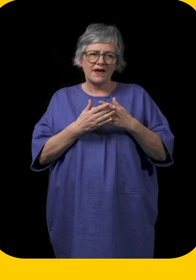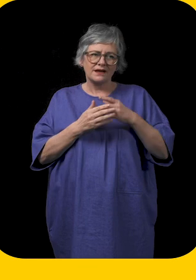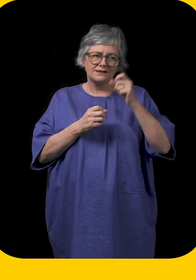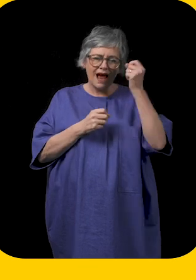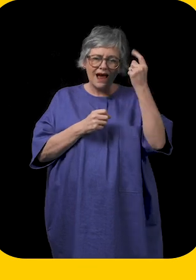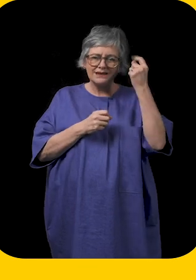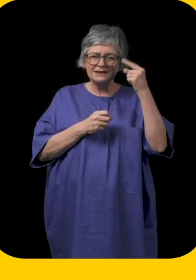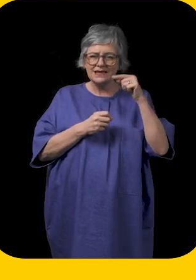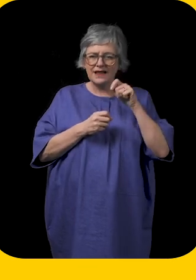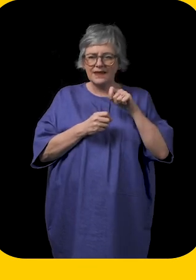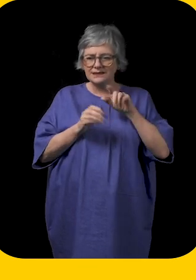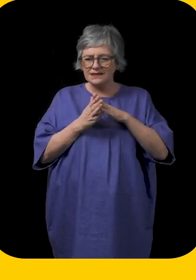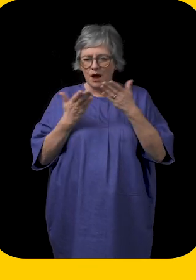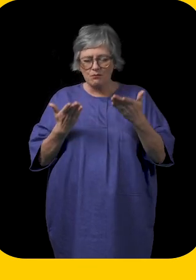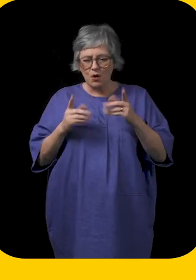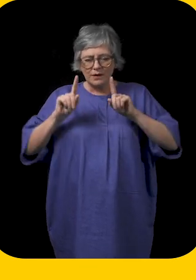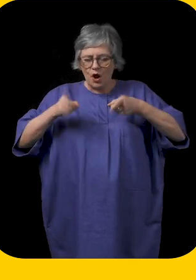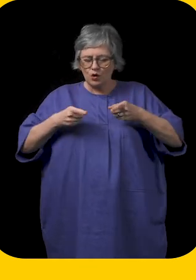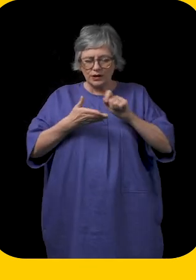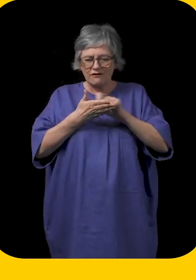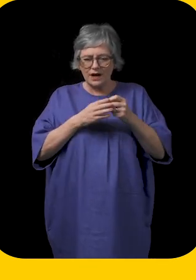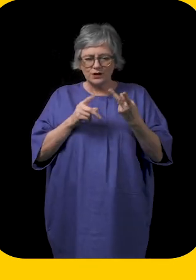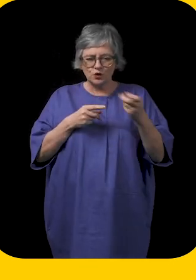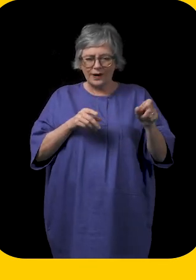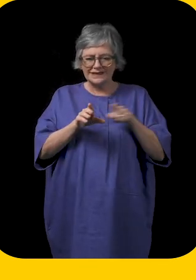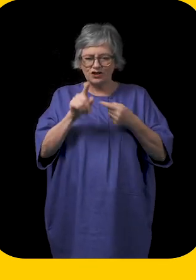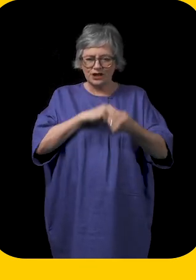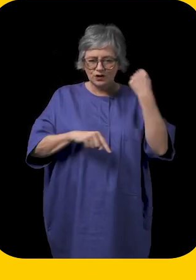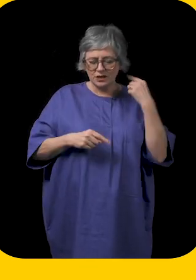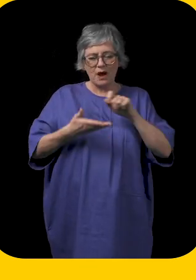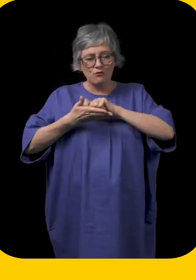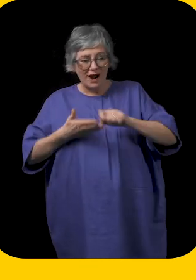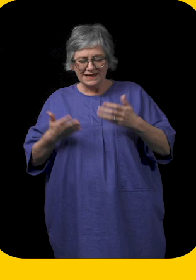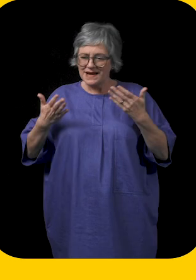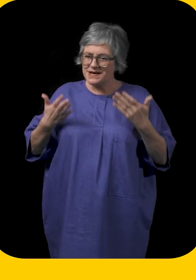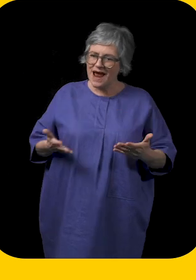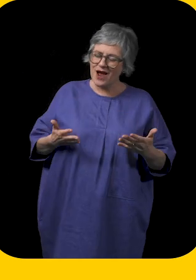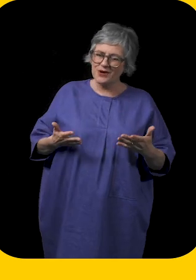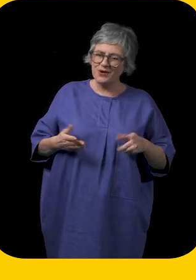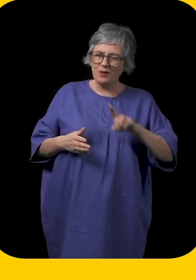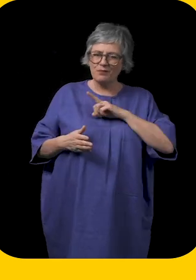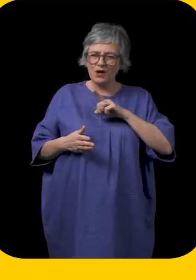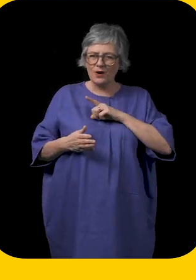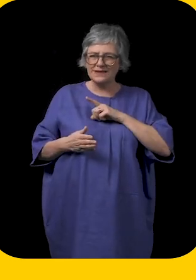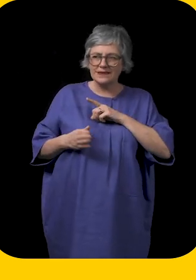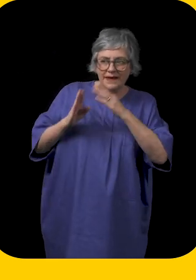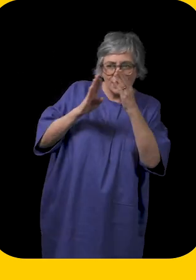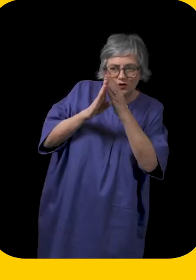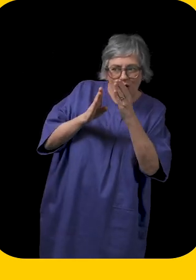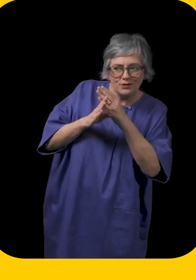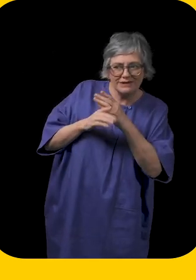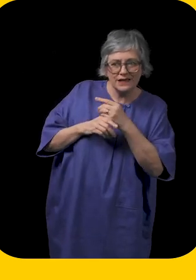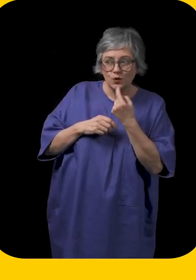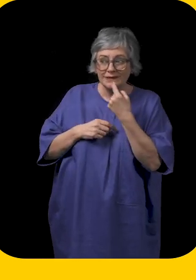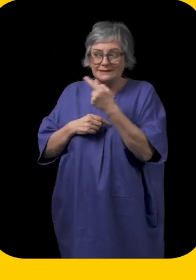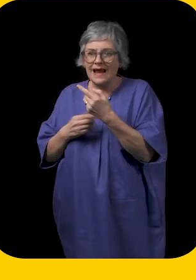True. I love that idea about this is a book that I couldn't have written 20 mm-hmm. years ago, but it's a book that I'm writing now, because again, with like my